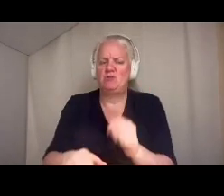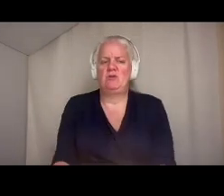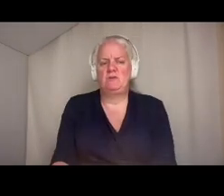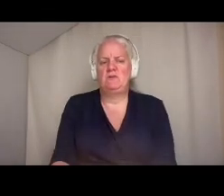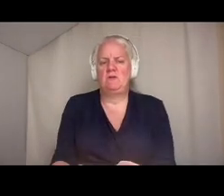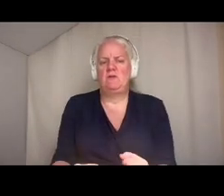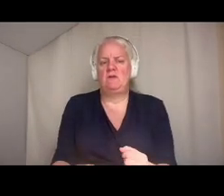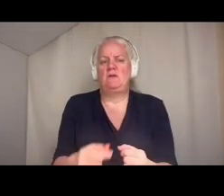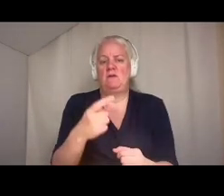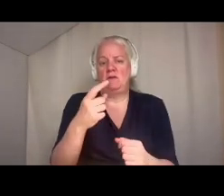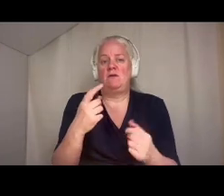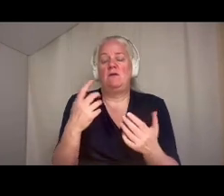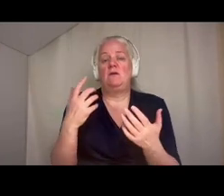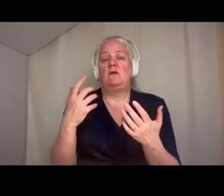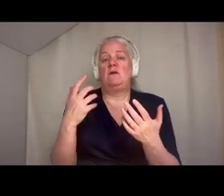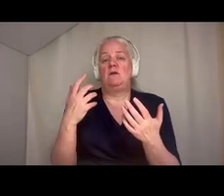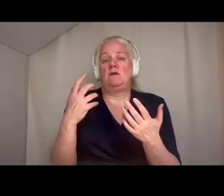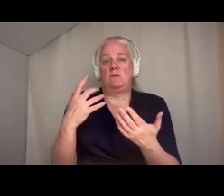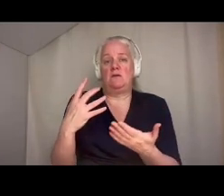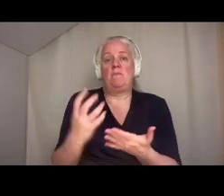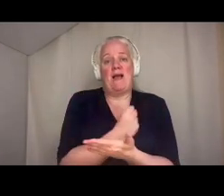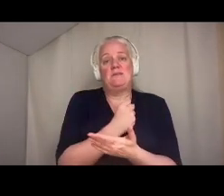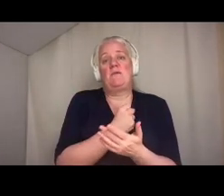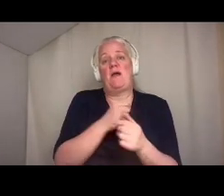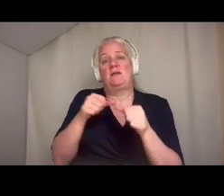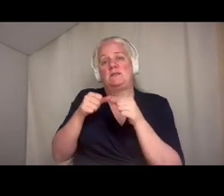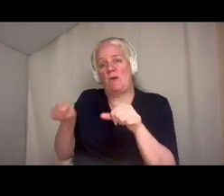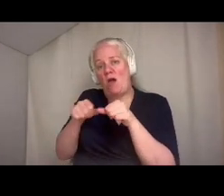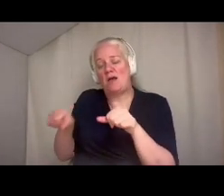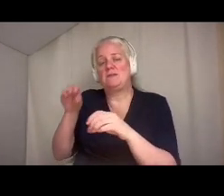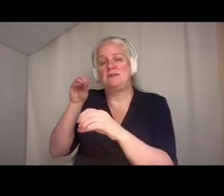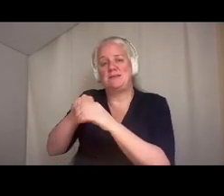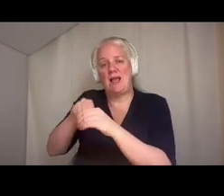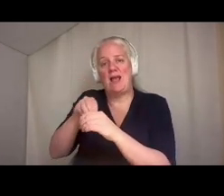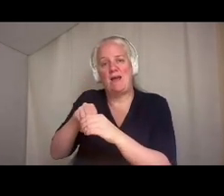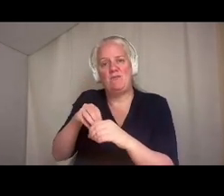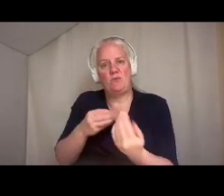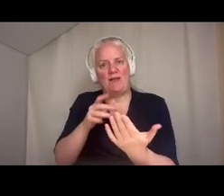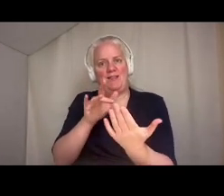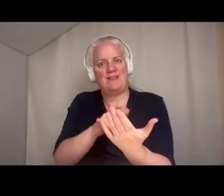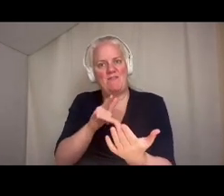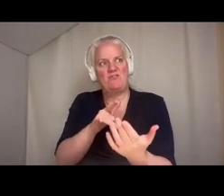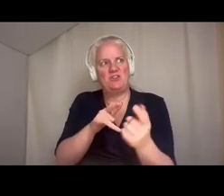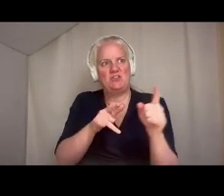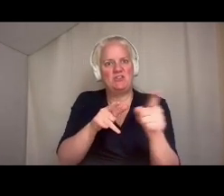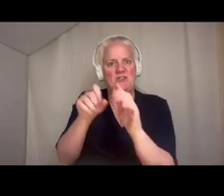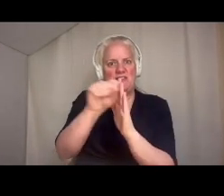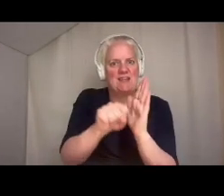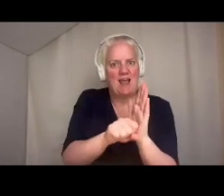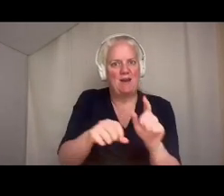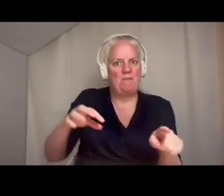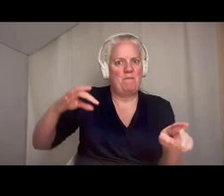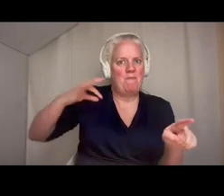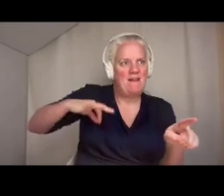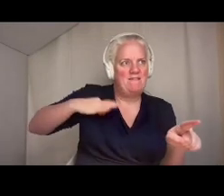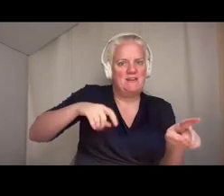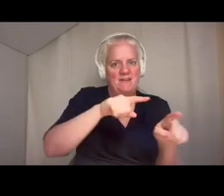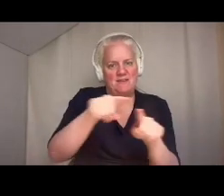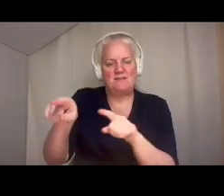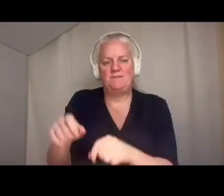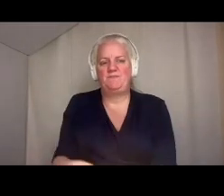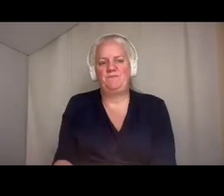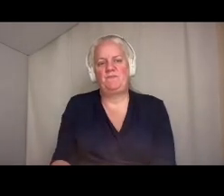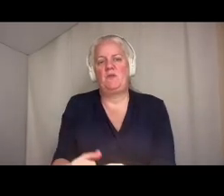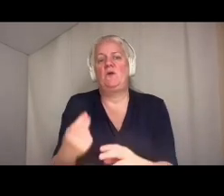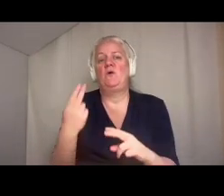state and federal tax benefits that might be available to you. As mentioned before, use the free resources for tax